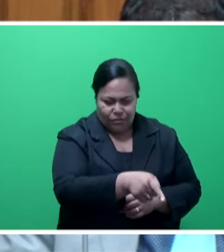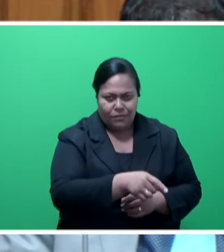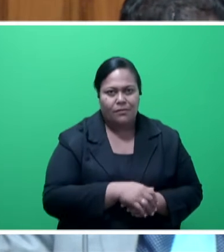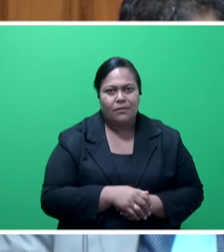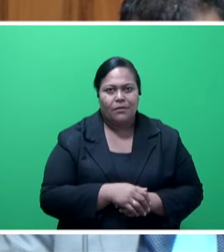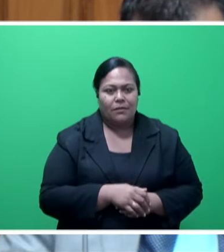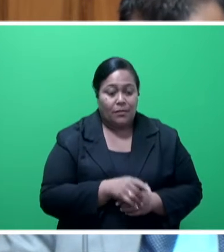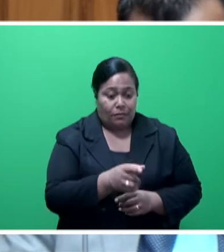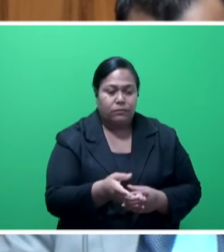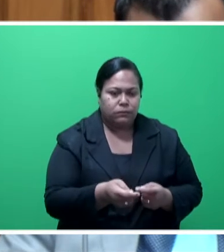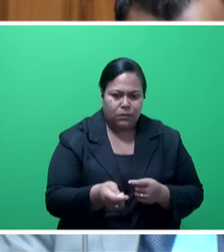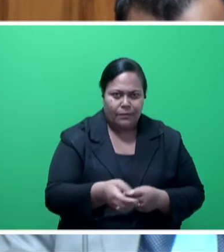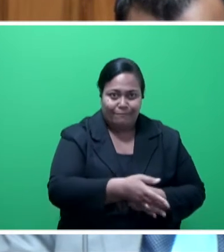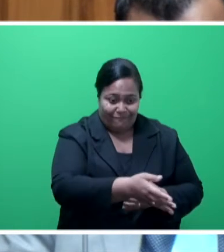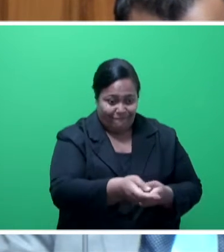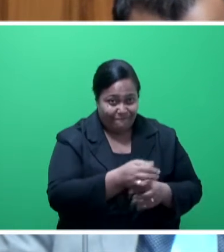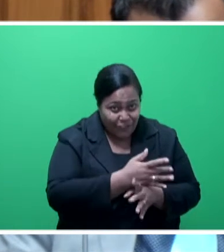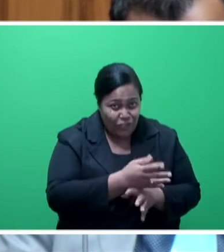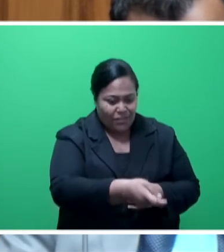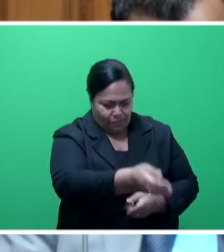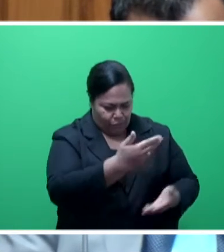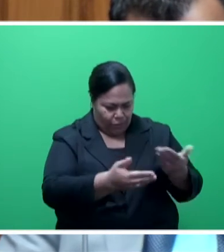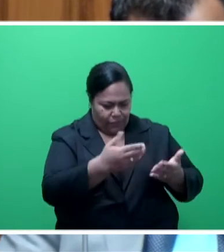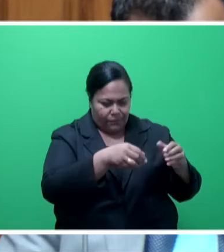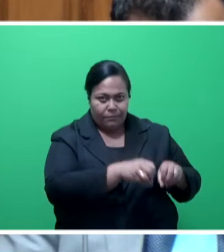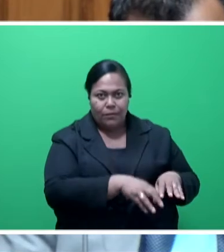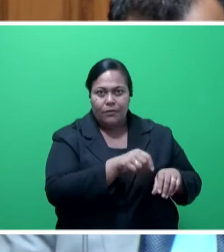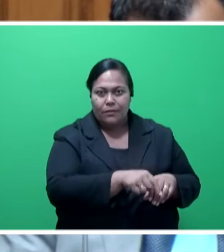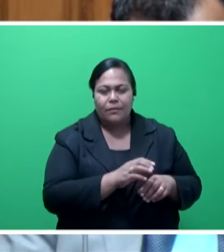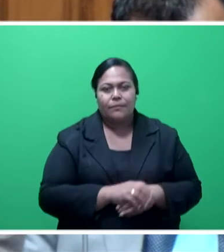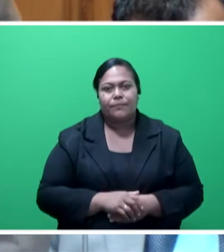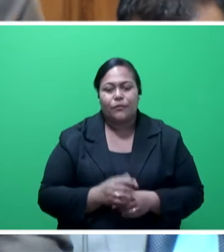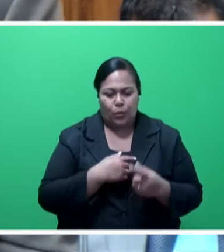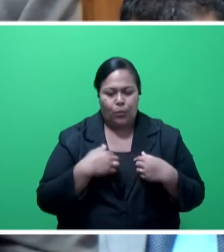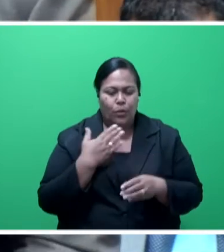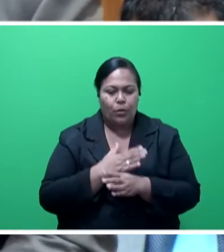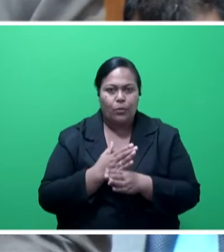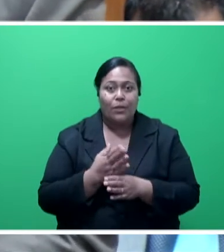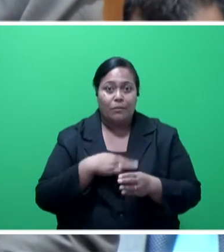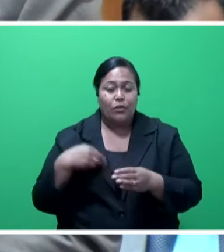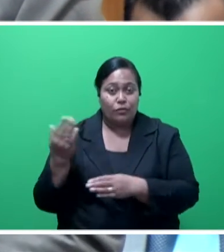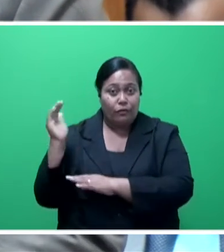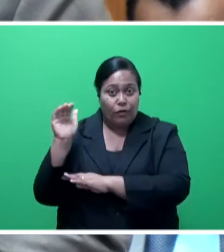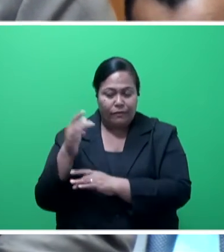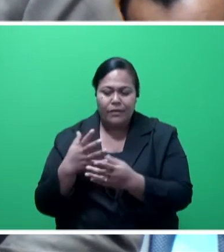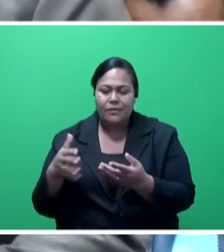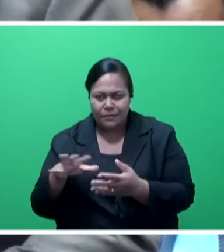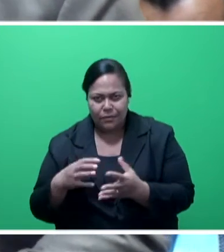countries to work out some arrangements, and we are also working with the Ministry of Foreign Affairs in these